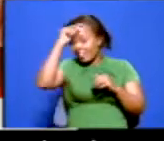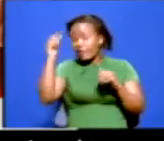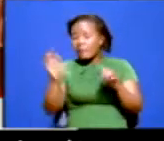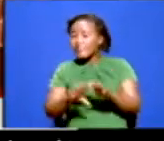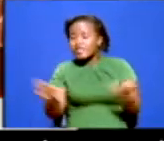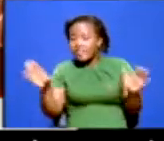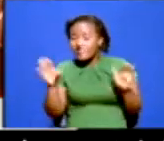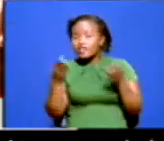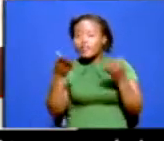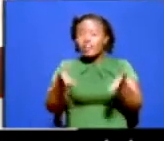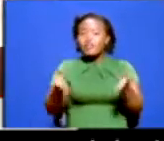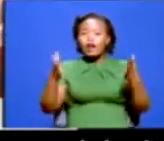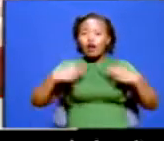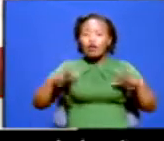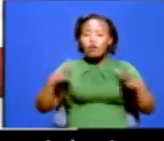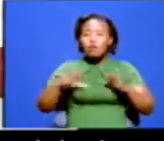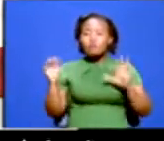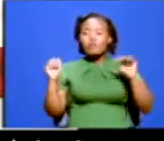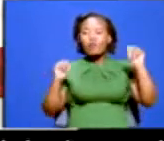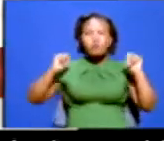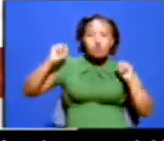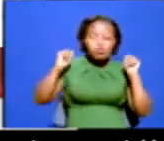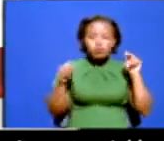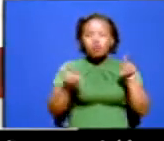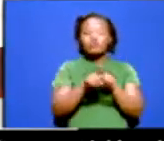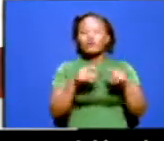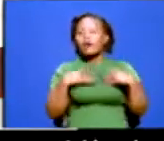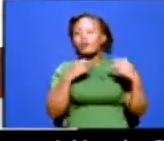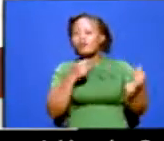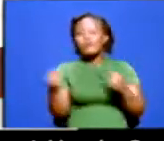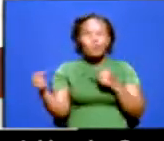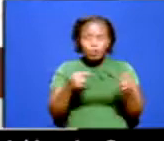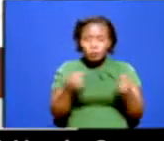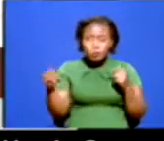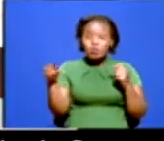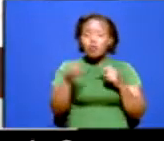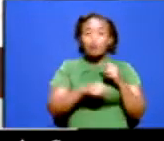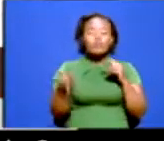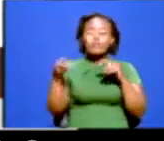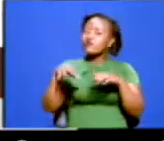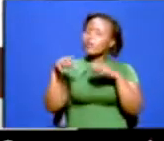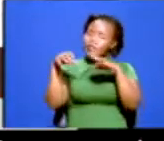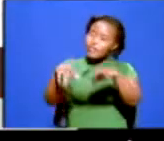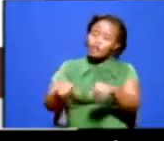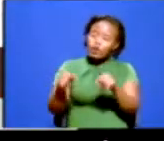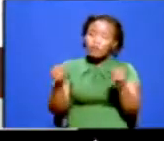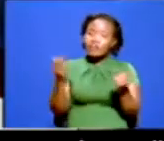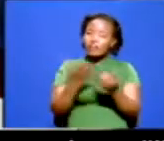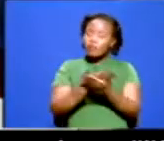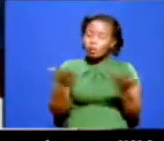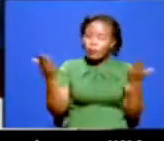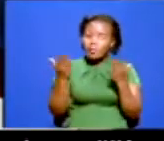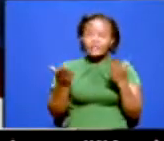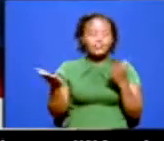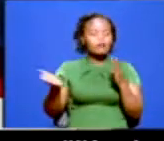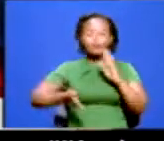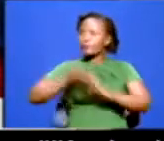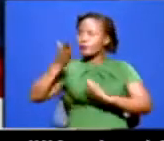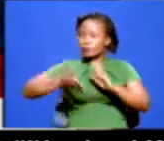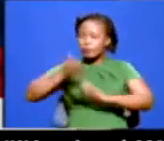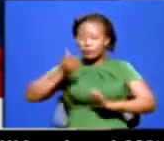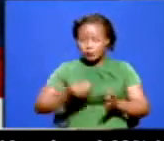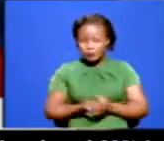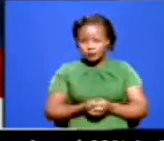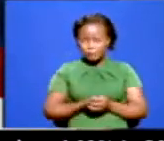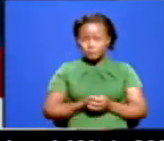ya ukorofi. We will move in and take over that property with immediate effect. A CS noting